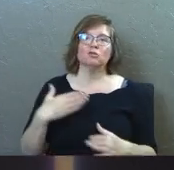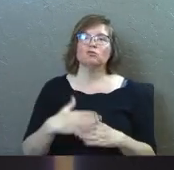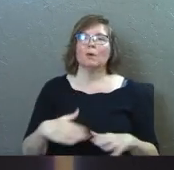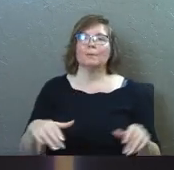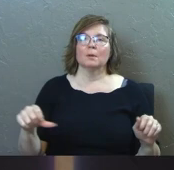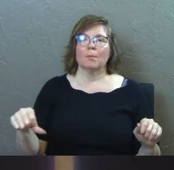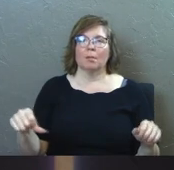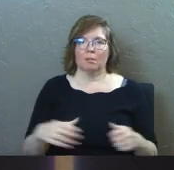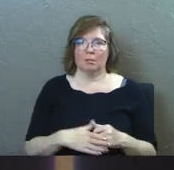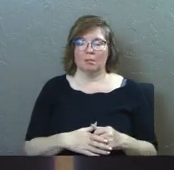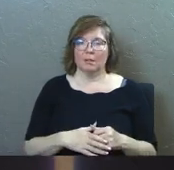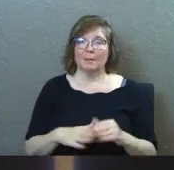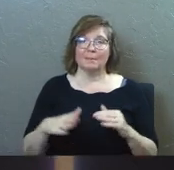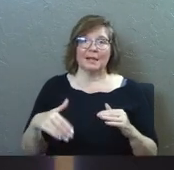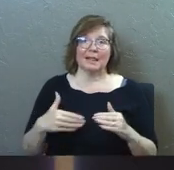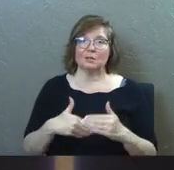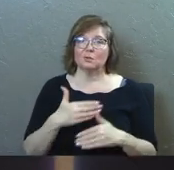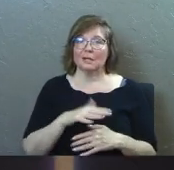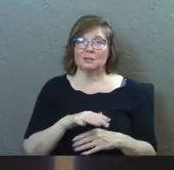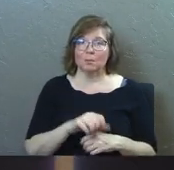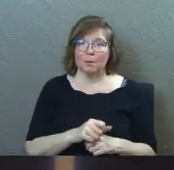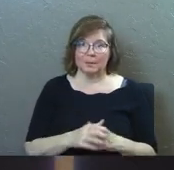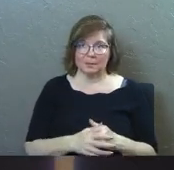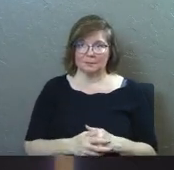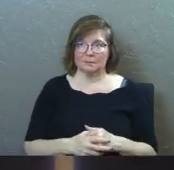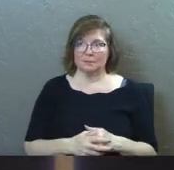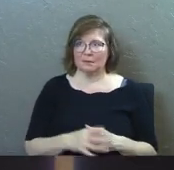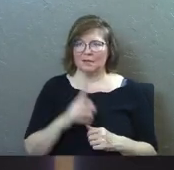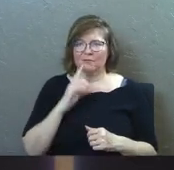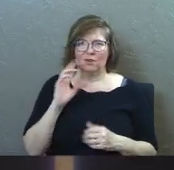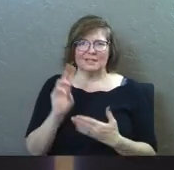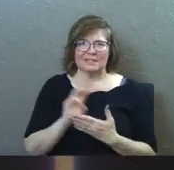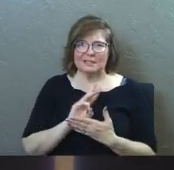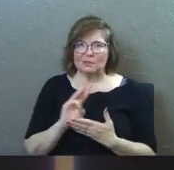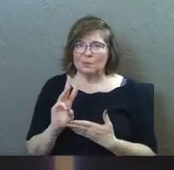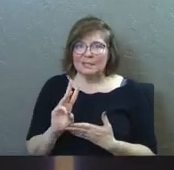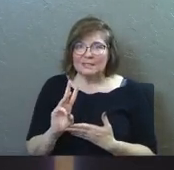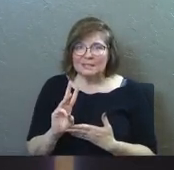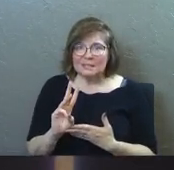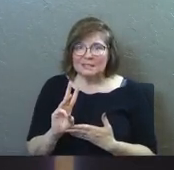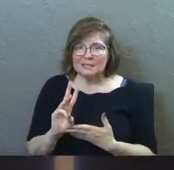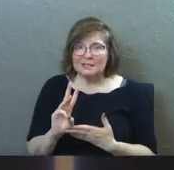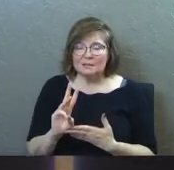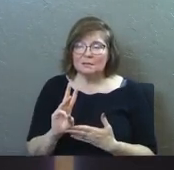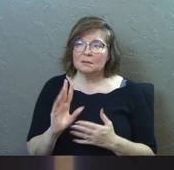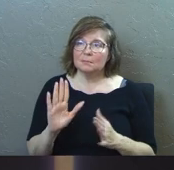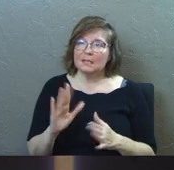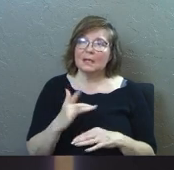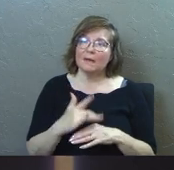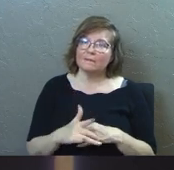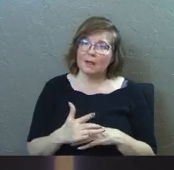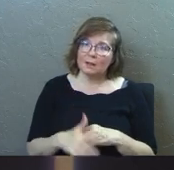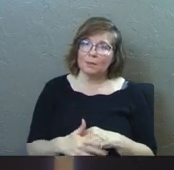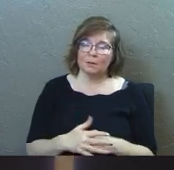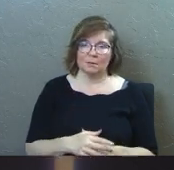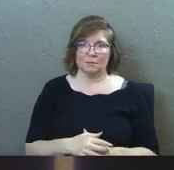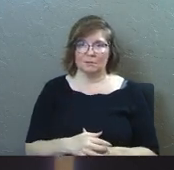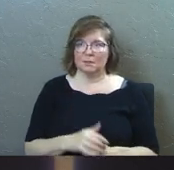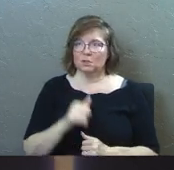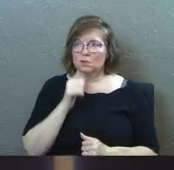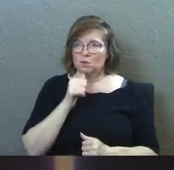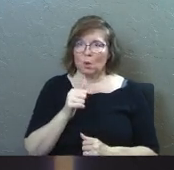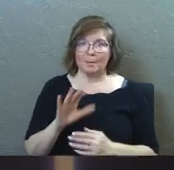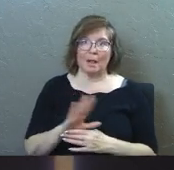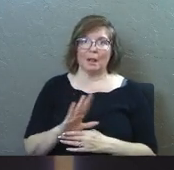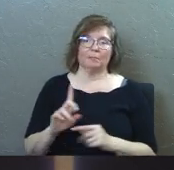interruptible. Be late to your next appointment. Just for 6 weeks. Just be available. Don't